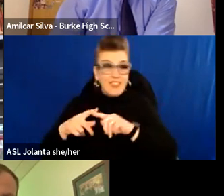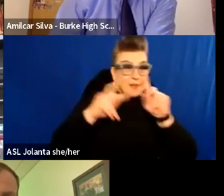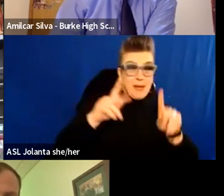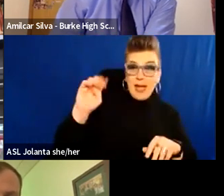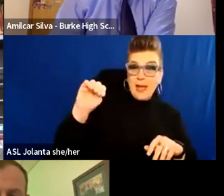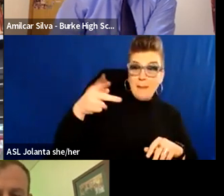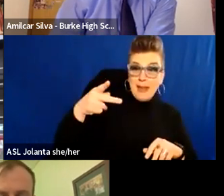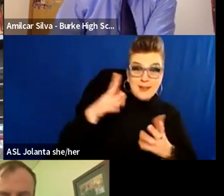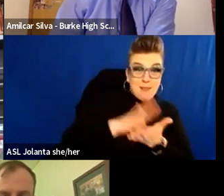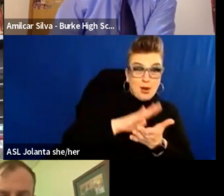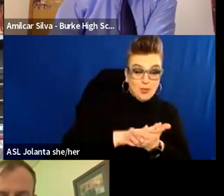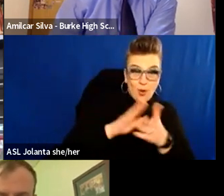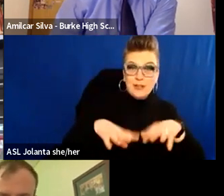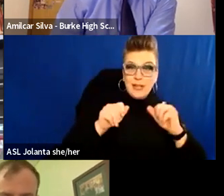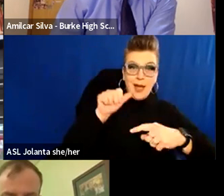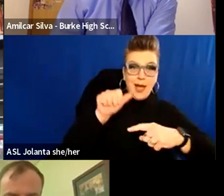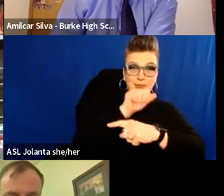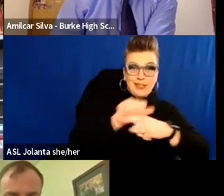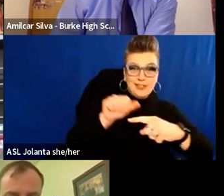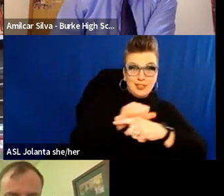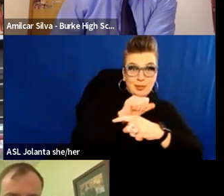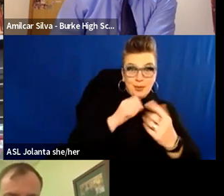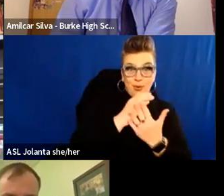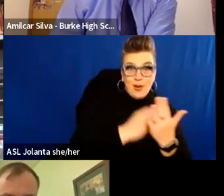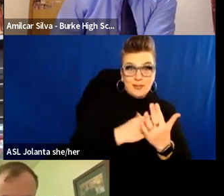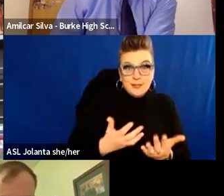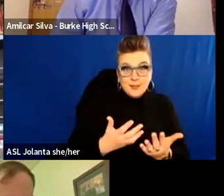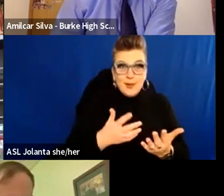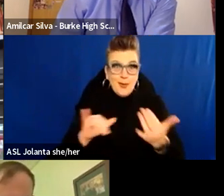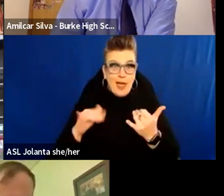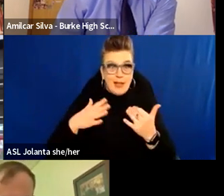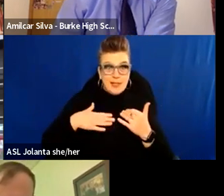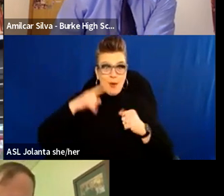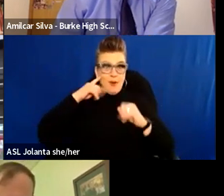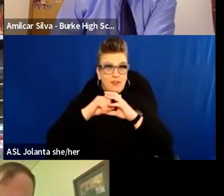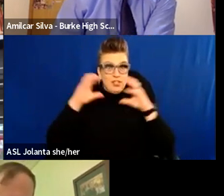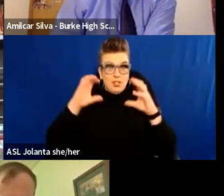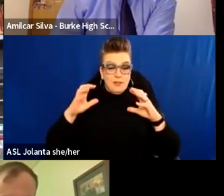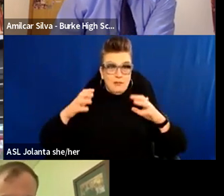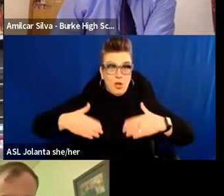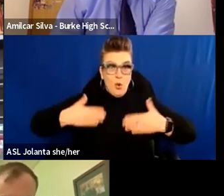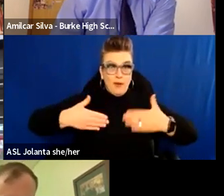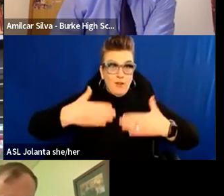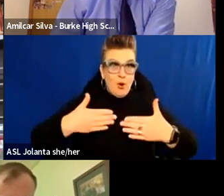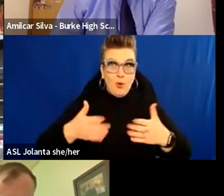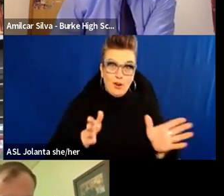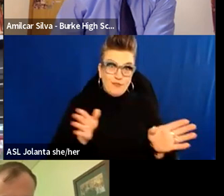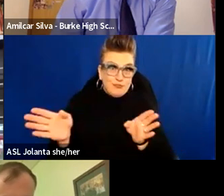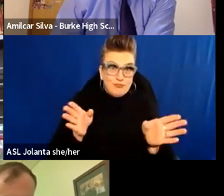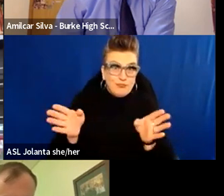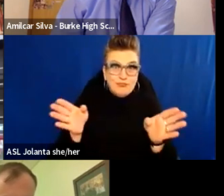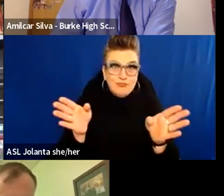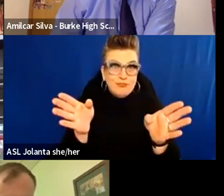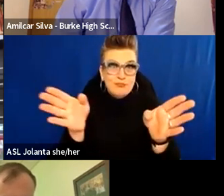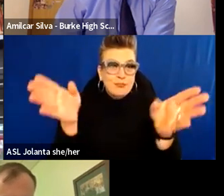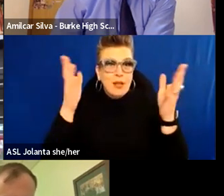apprenticeship courses so you know that's kind of the vision moving forward is trying to create something that works for all of